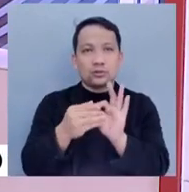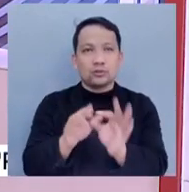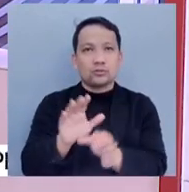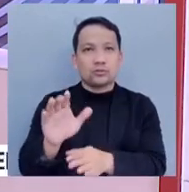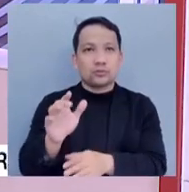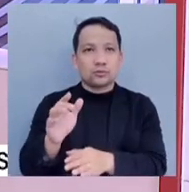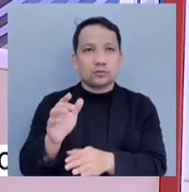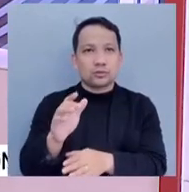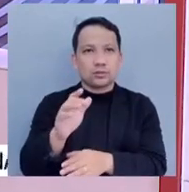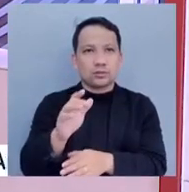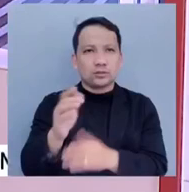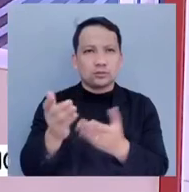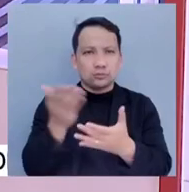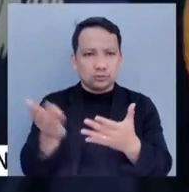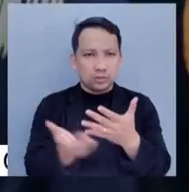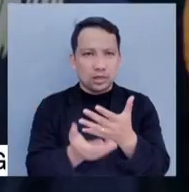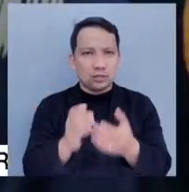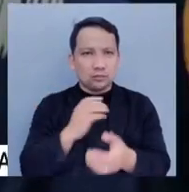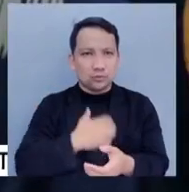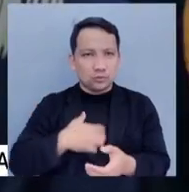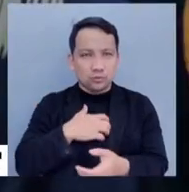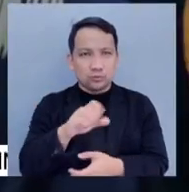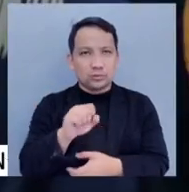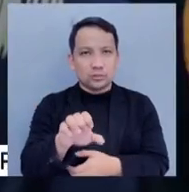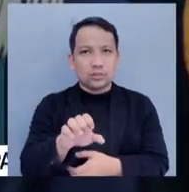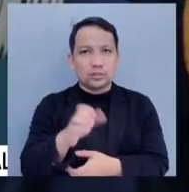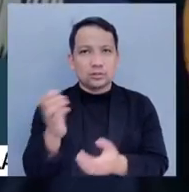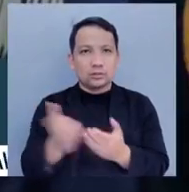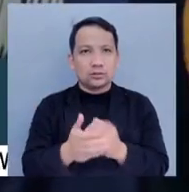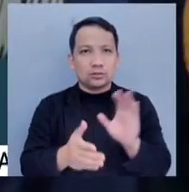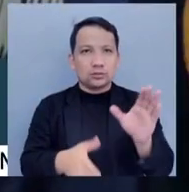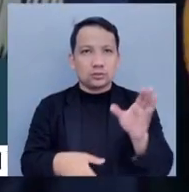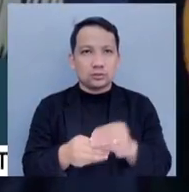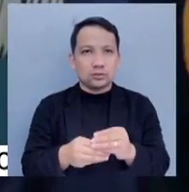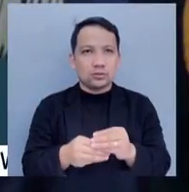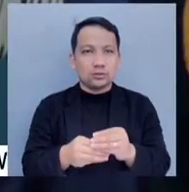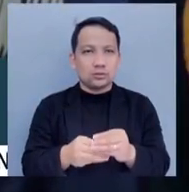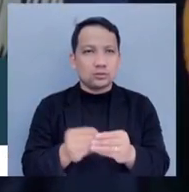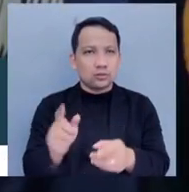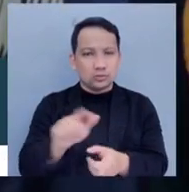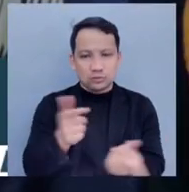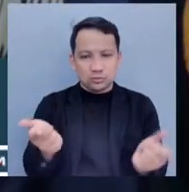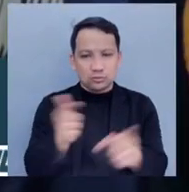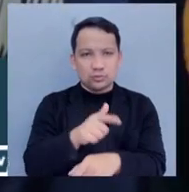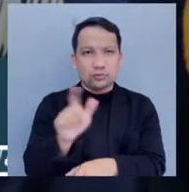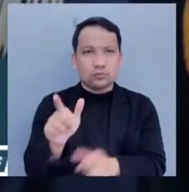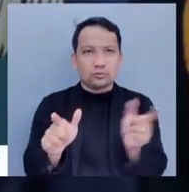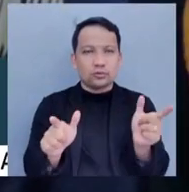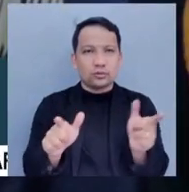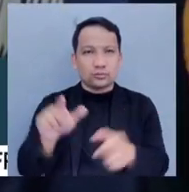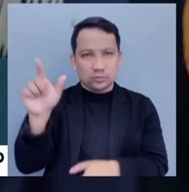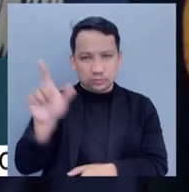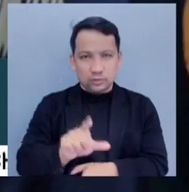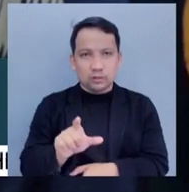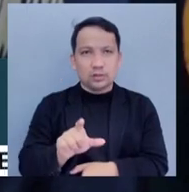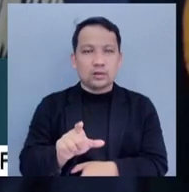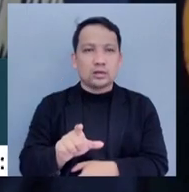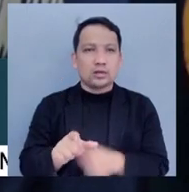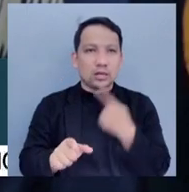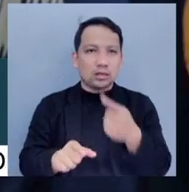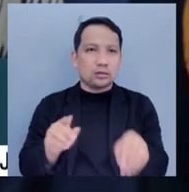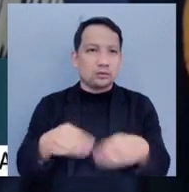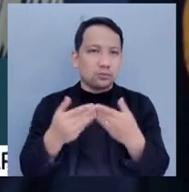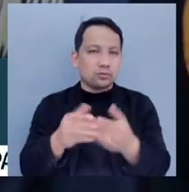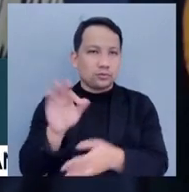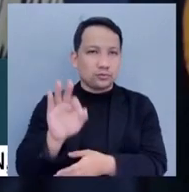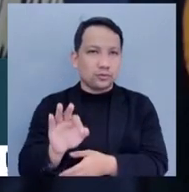face racketeering and other charges stemming from his bid to overturn his 2020 election loss. He had been given until